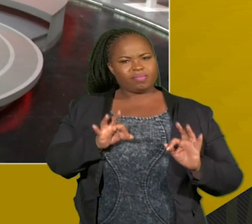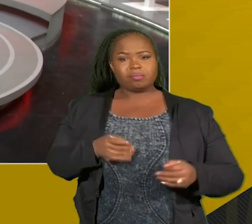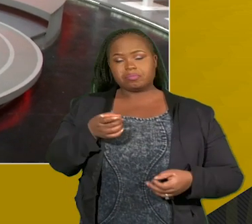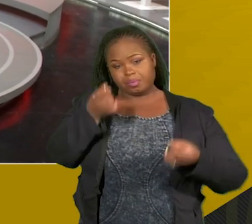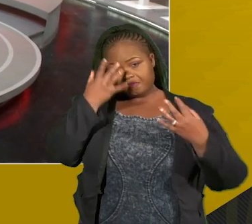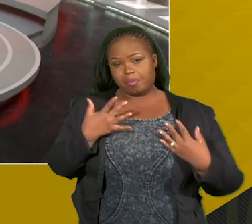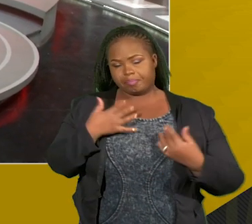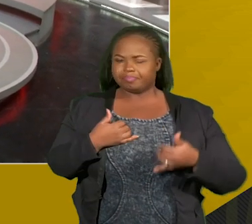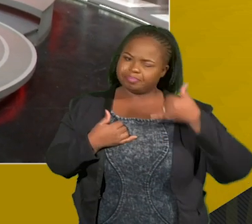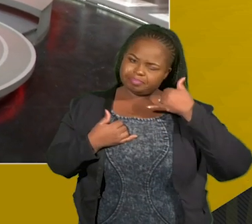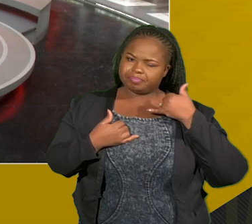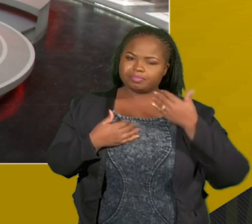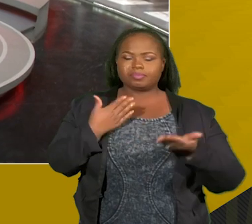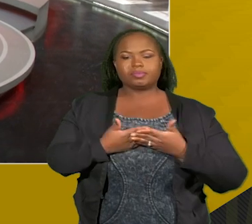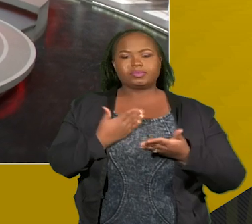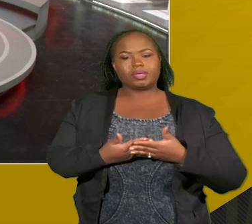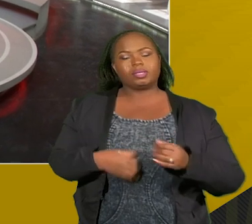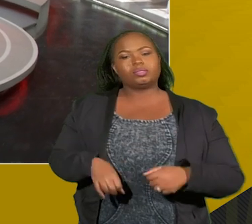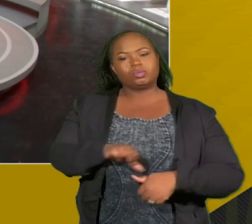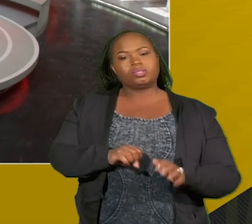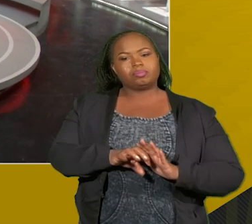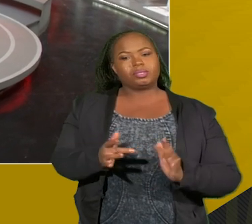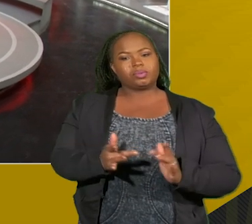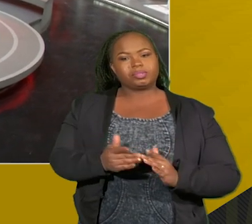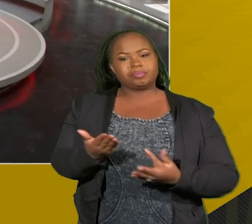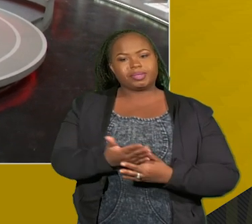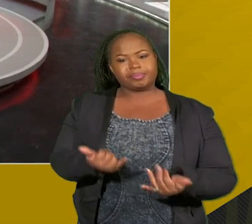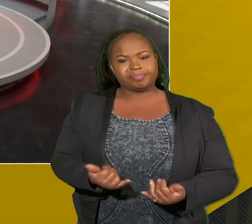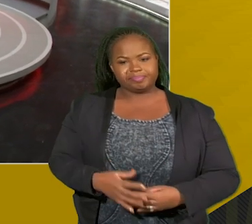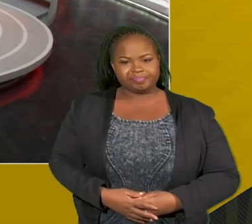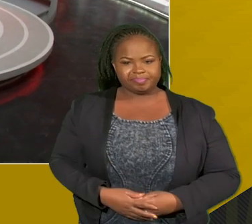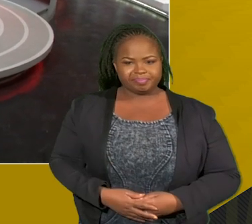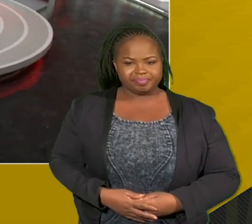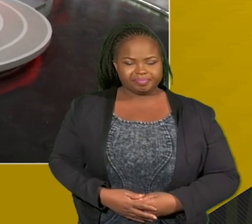well give us a call says uthi umbono wakho uthini osithole enkundleni zokuxhumana sambe nise breaking siyabona